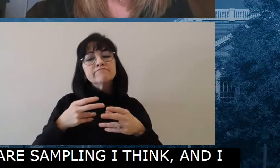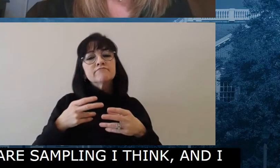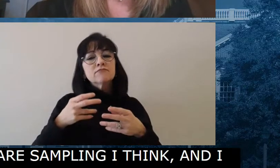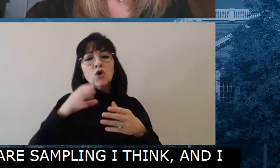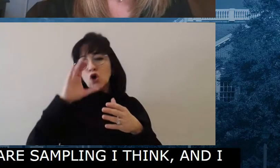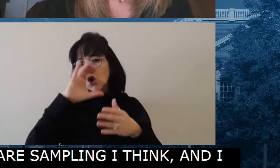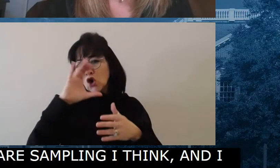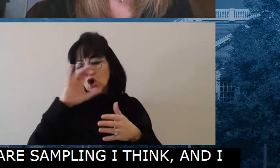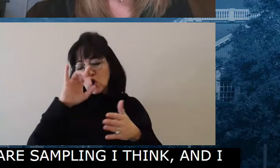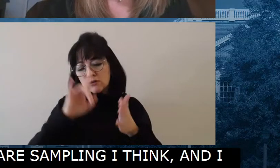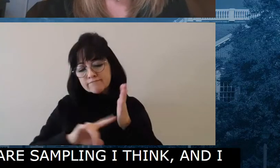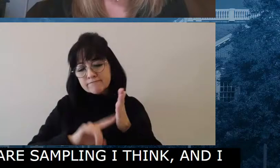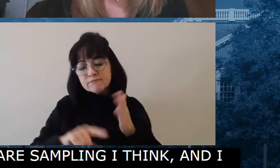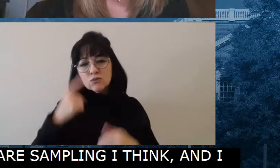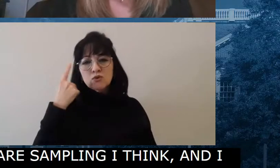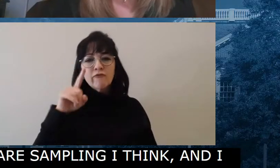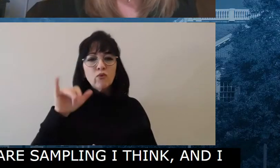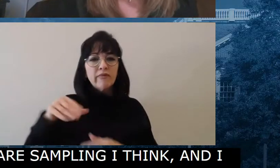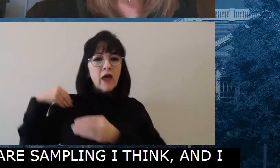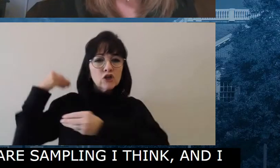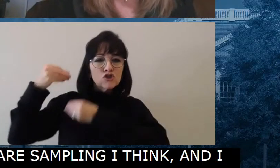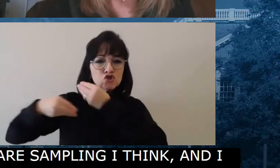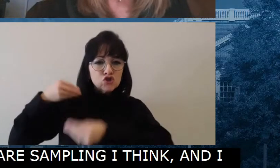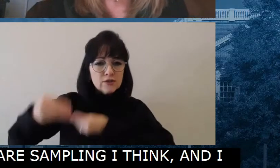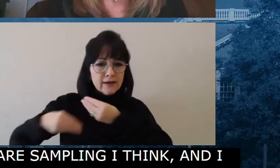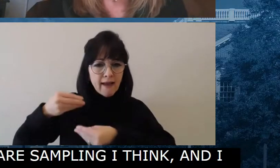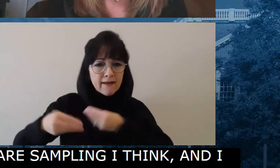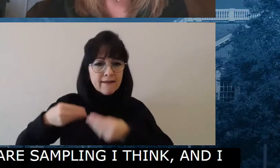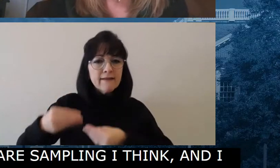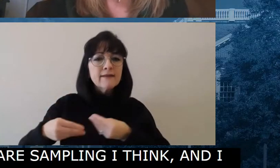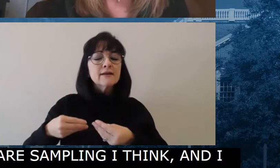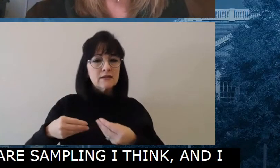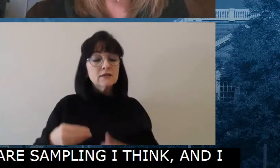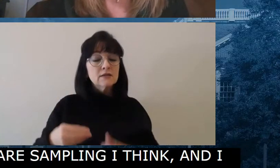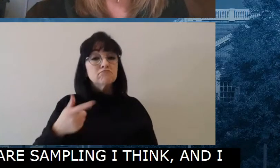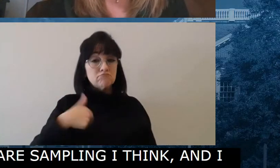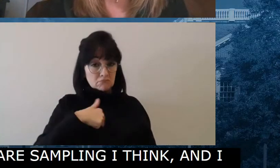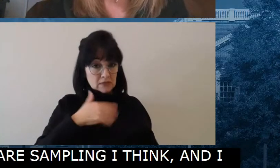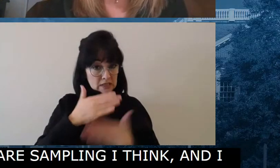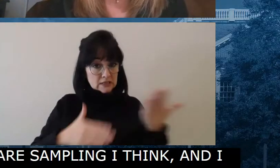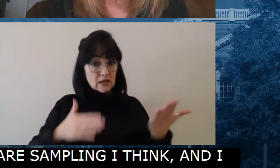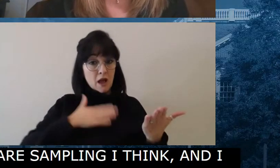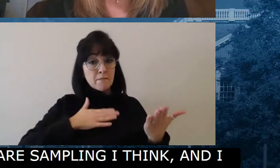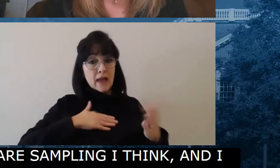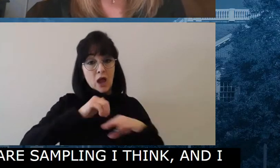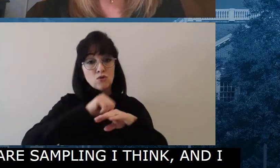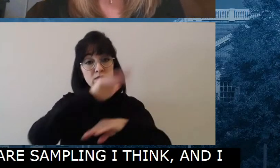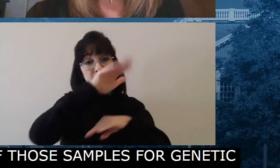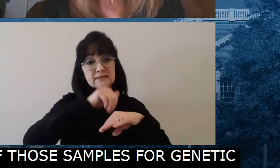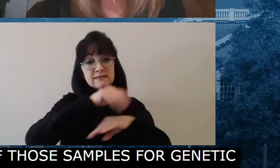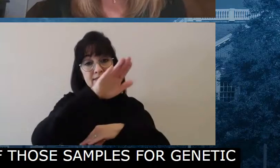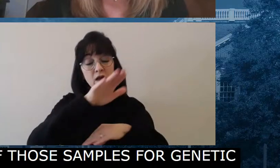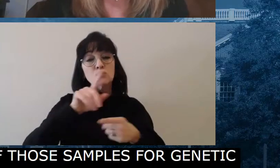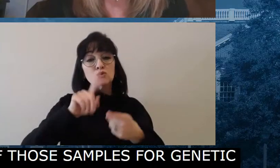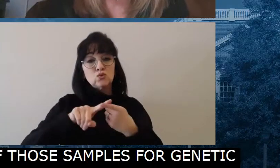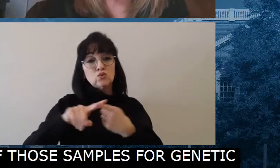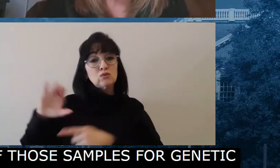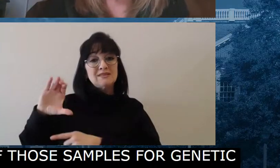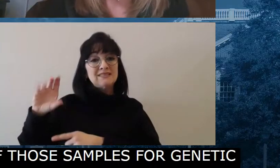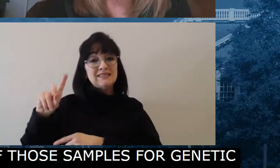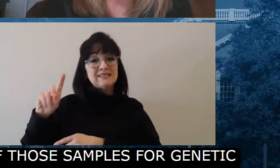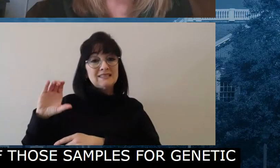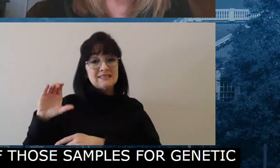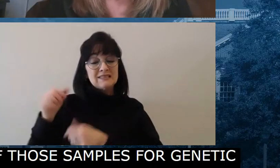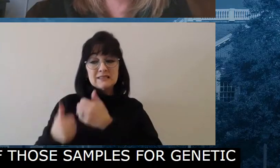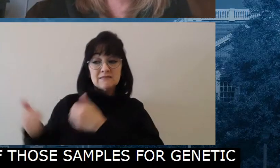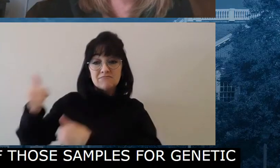So right now that's our surveillance approach. We also send a certain percentage of samples to the CDC as